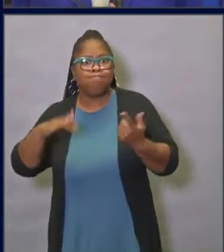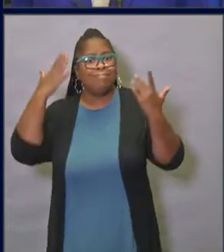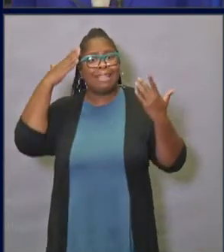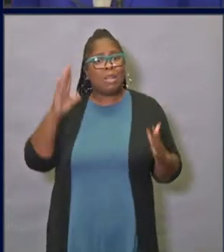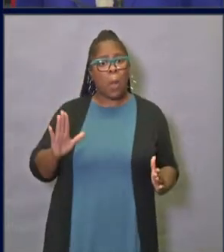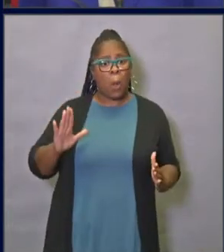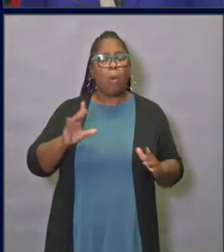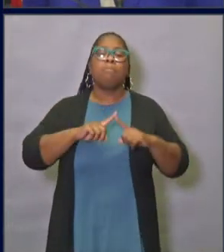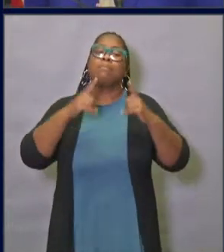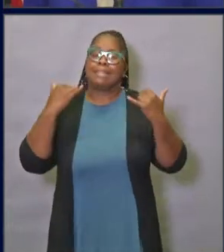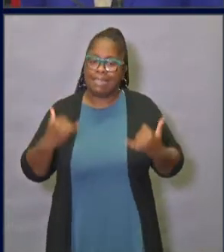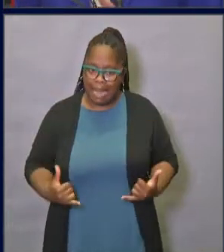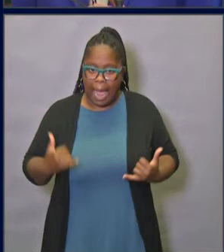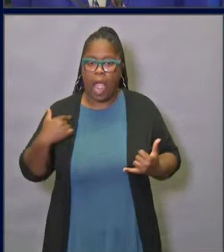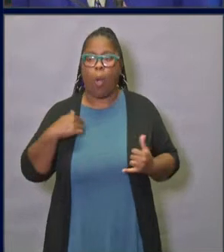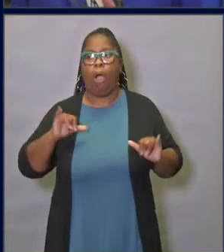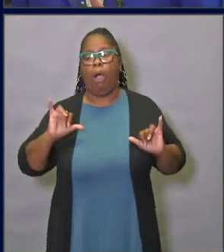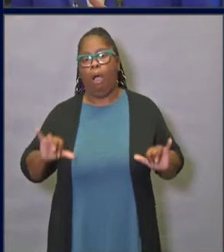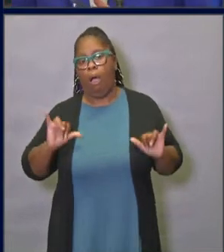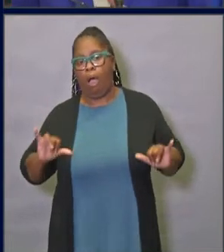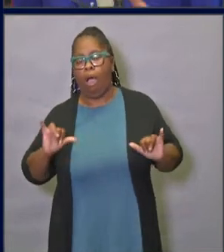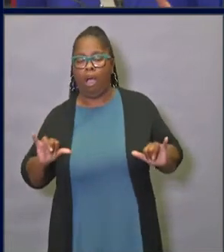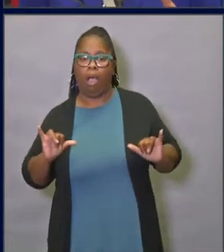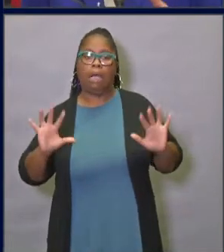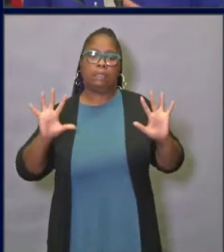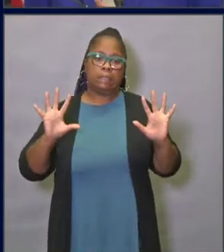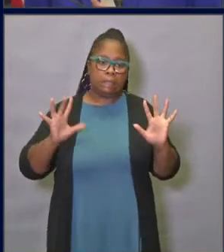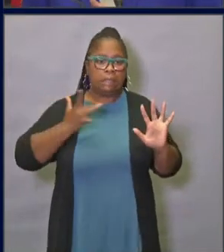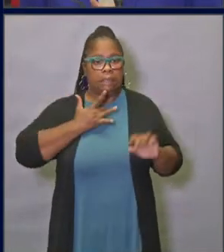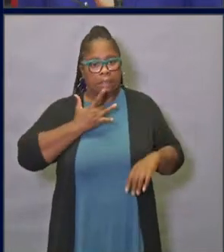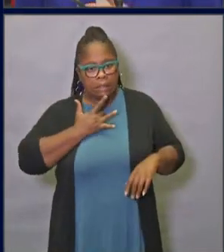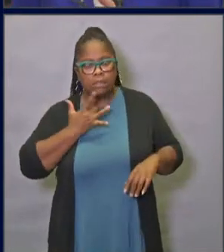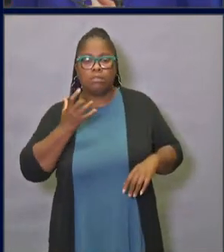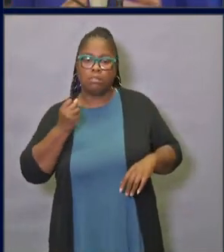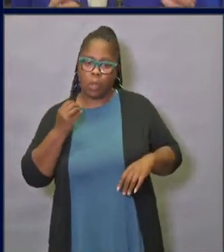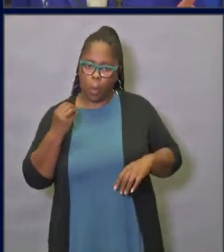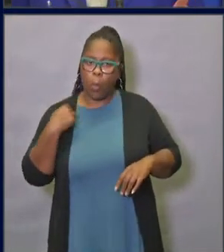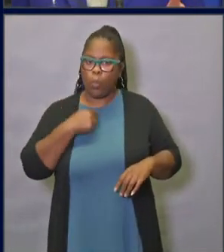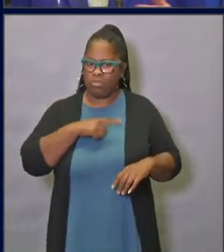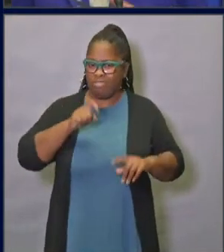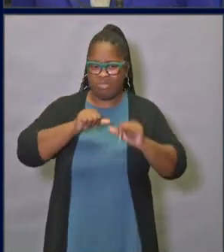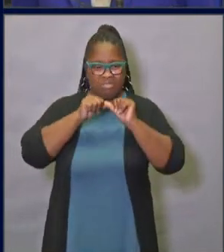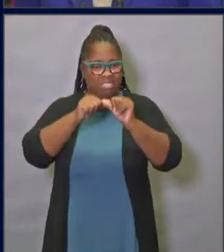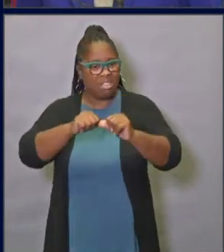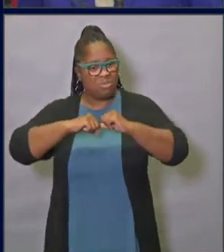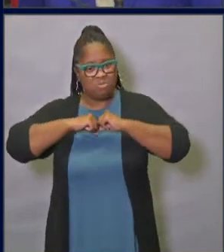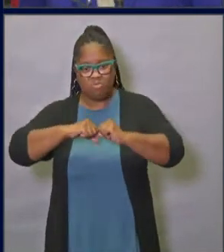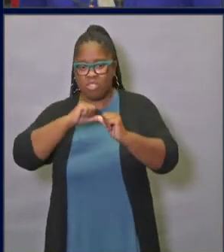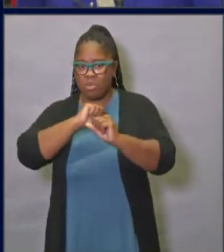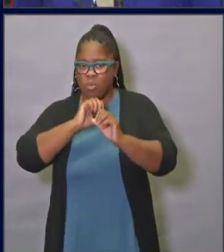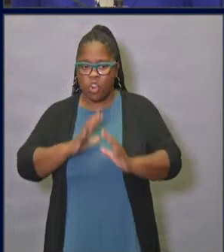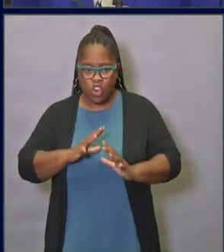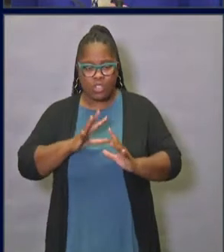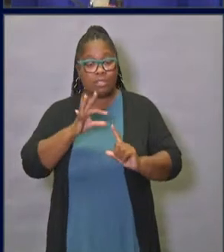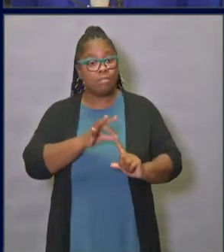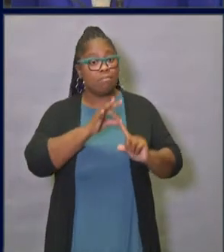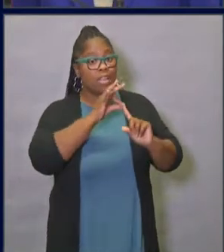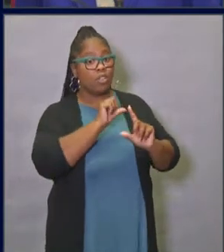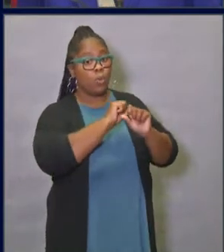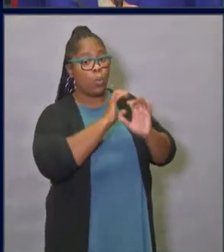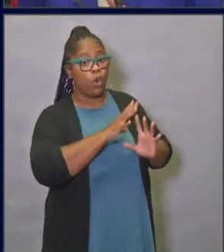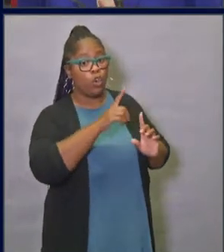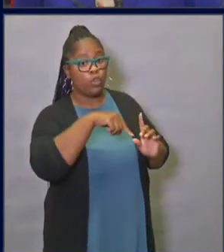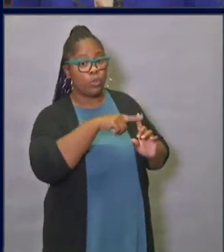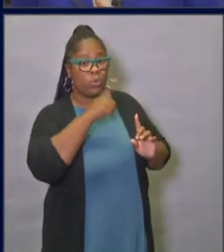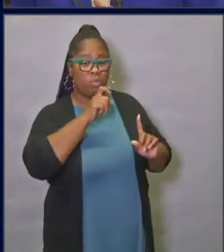we do know, though, and so our efforts really need to continue to be to protect workers, particularly those